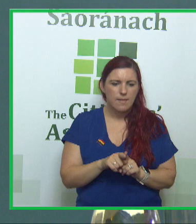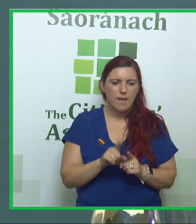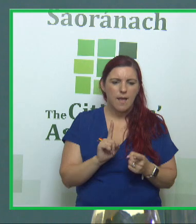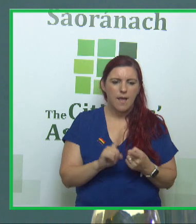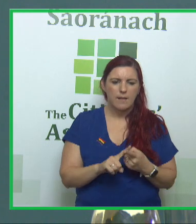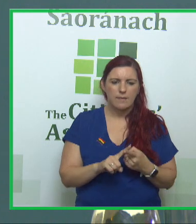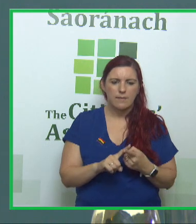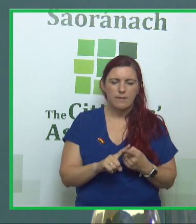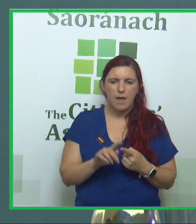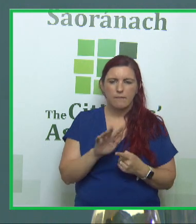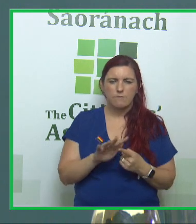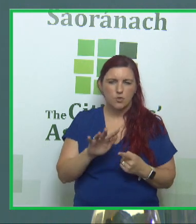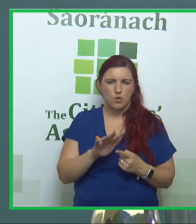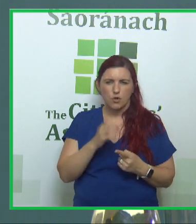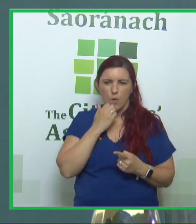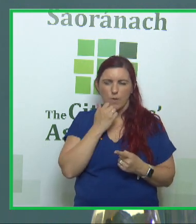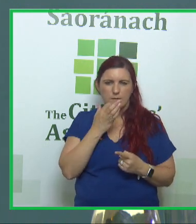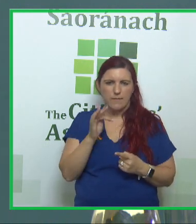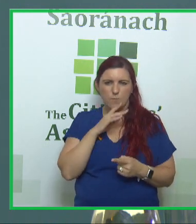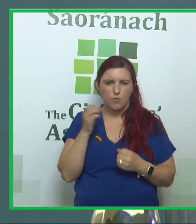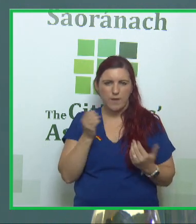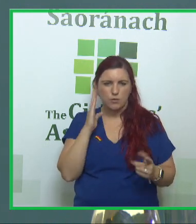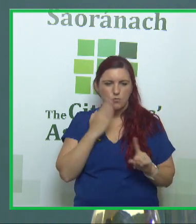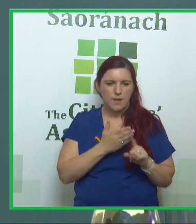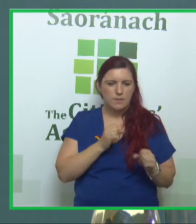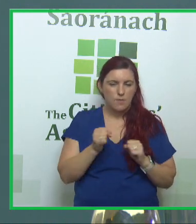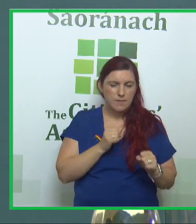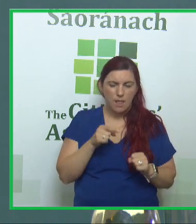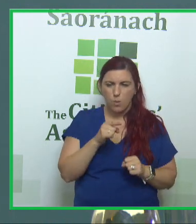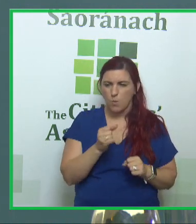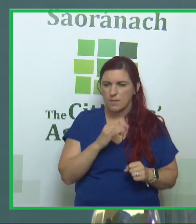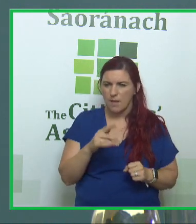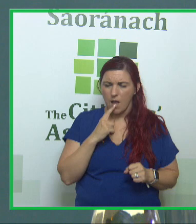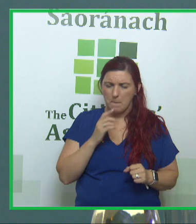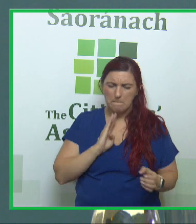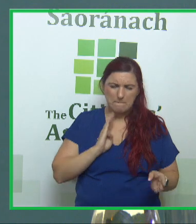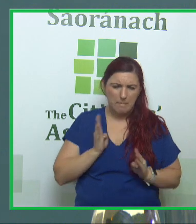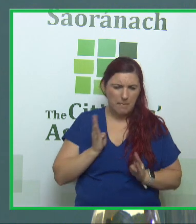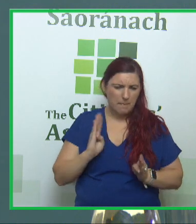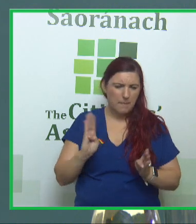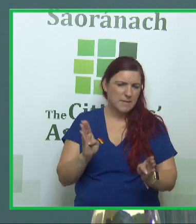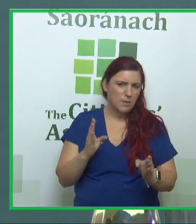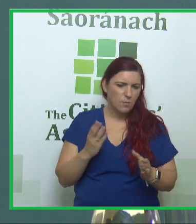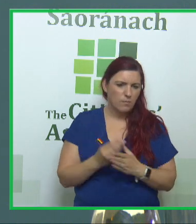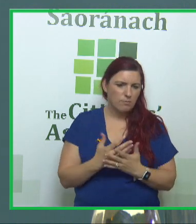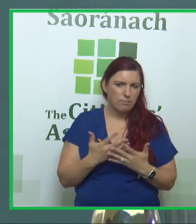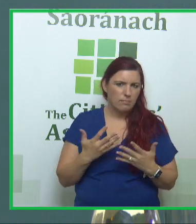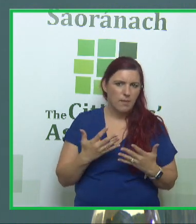to them. Our nursing staff are absolutely flat out with really